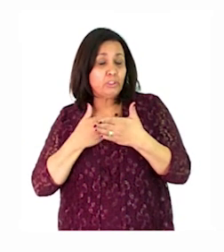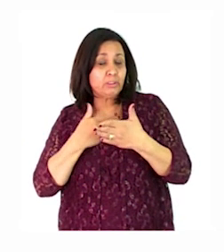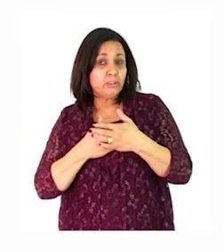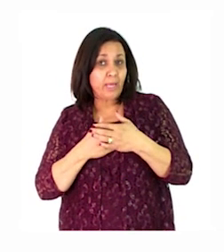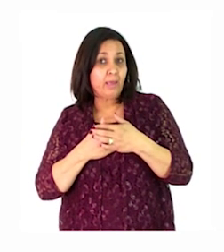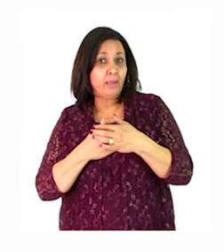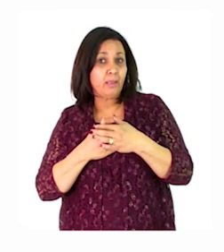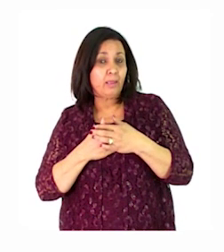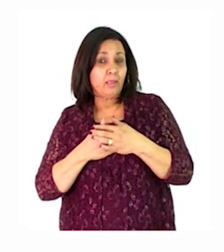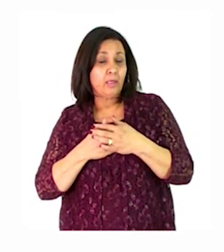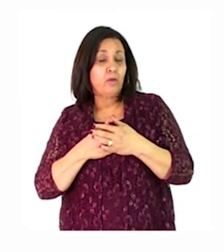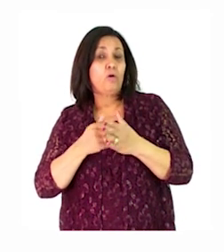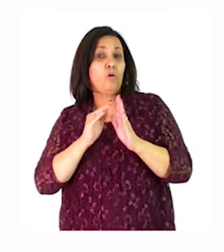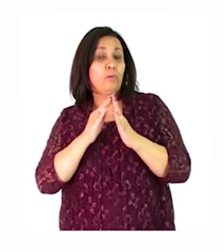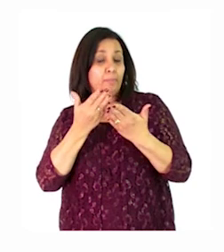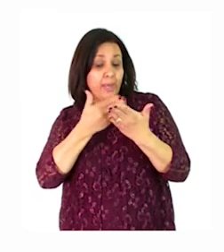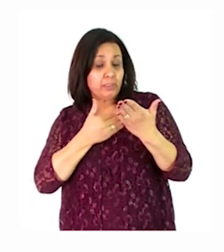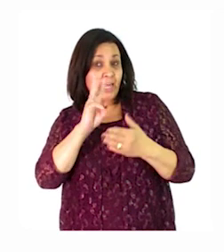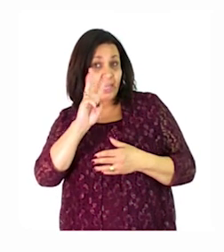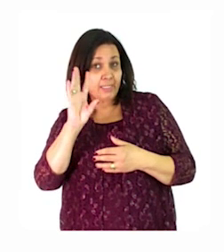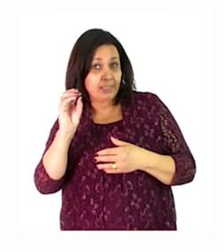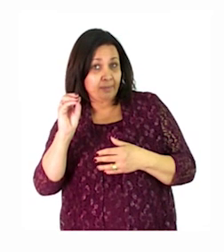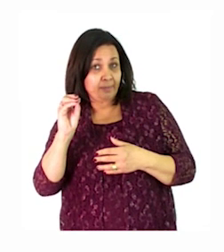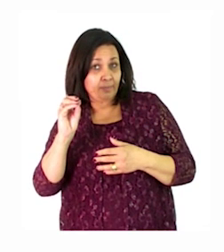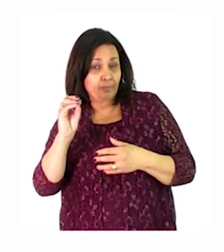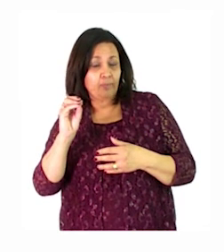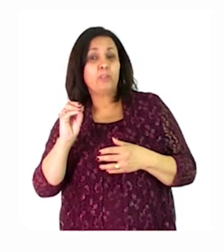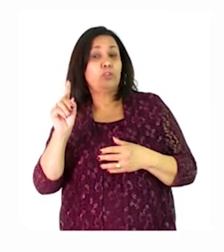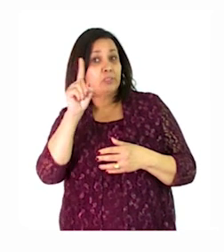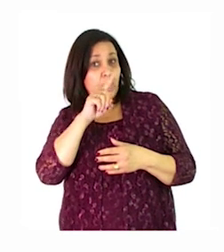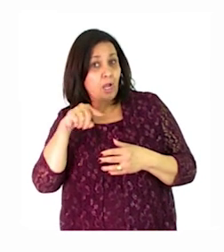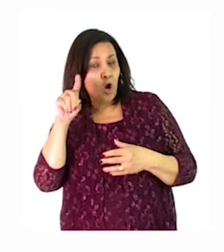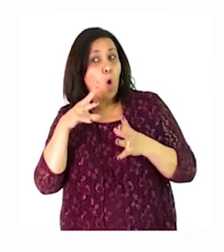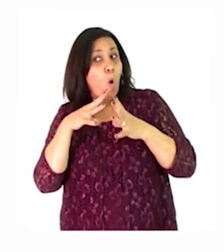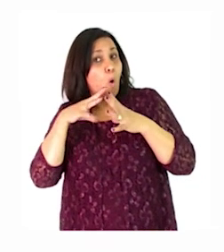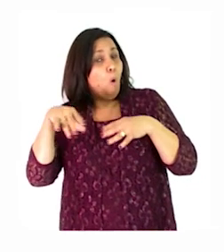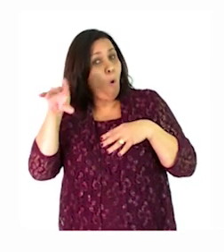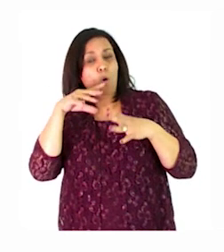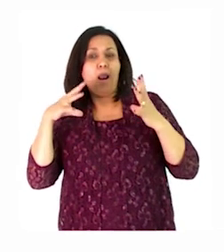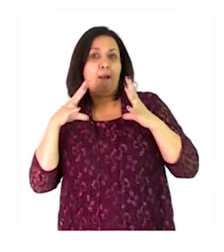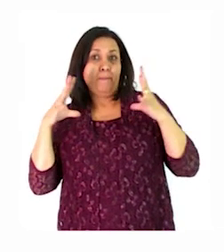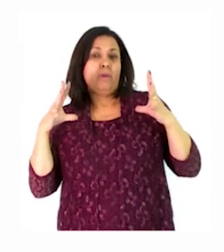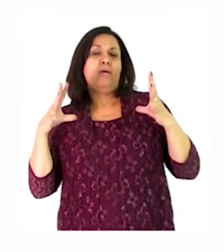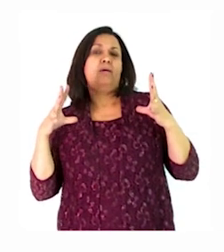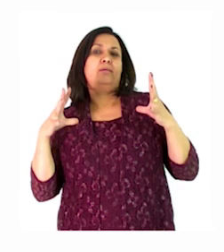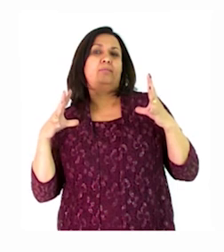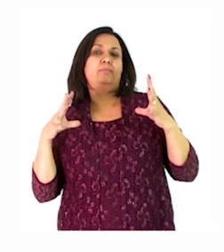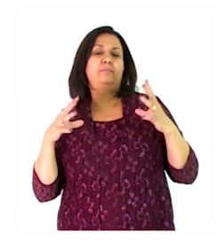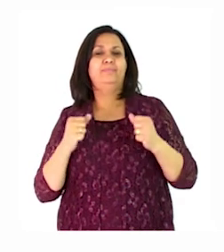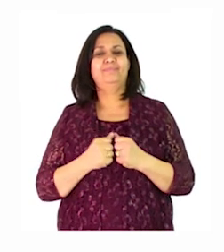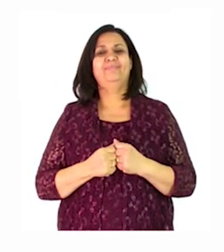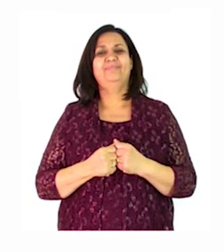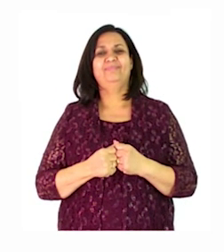shown on page 30. You need to circle all the big things shown in the